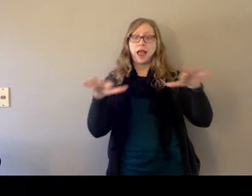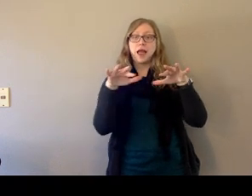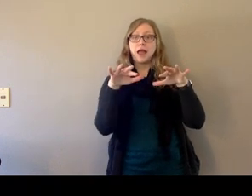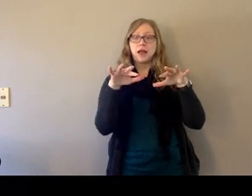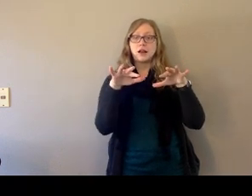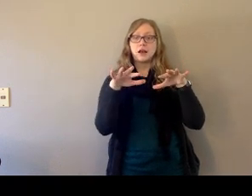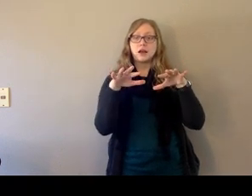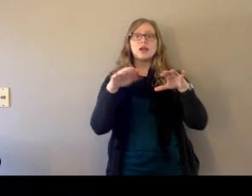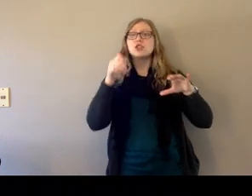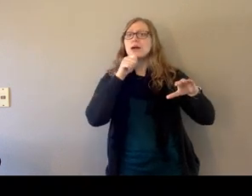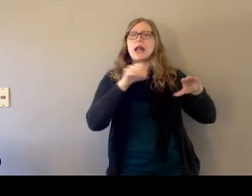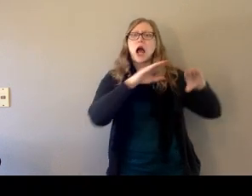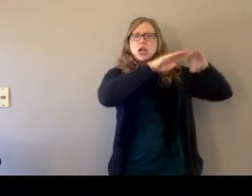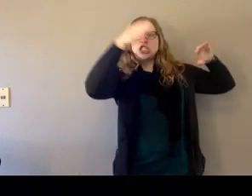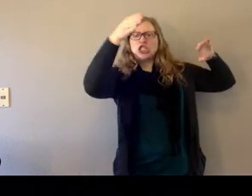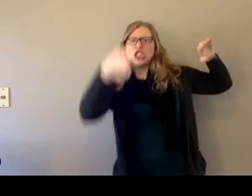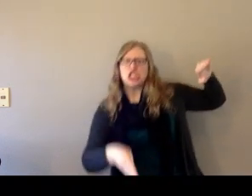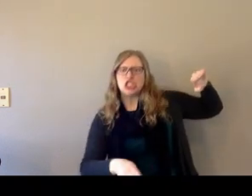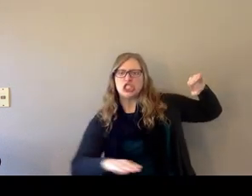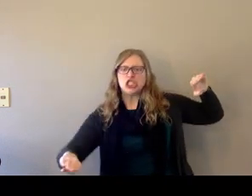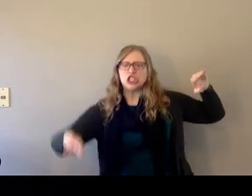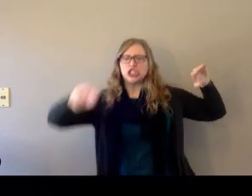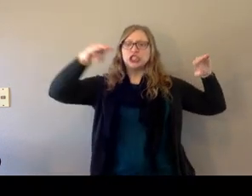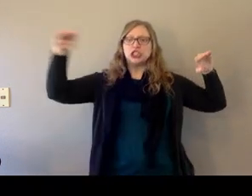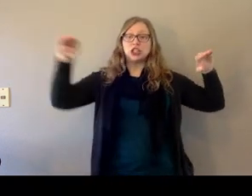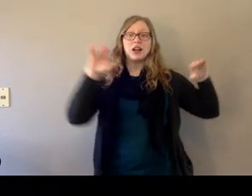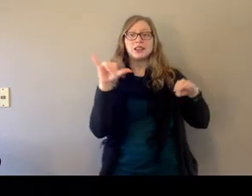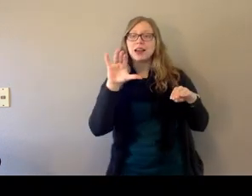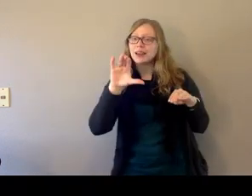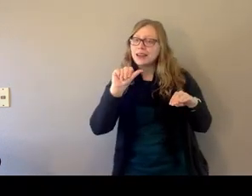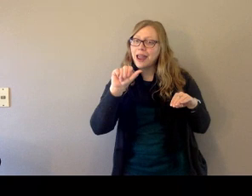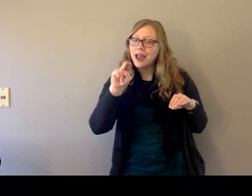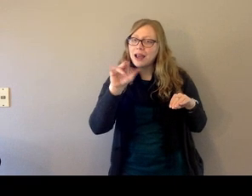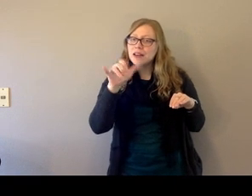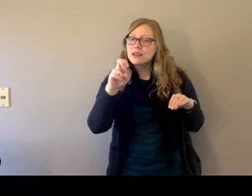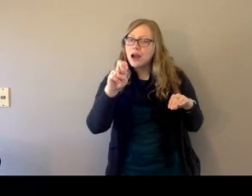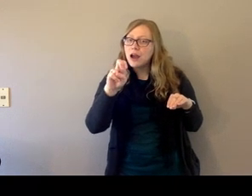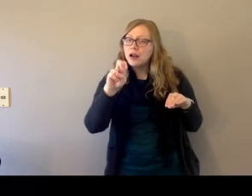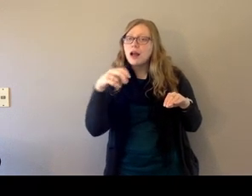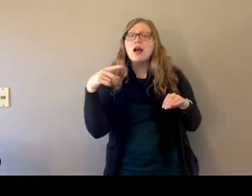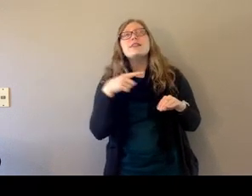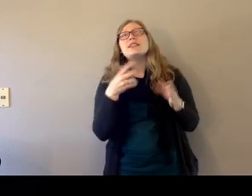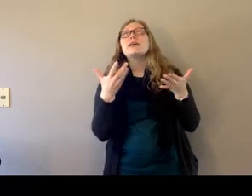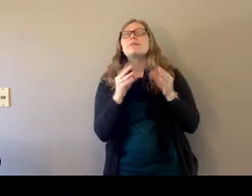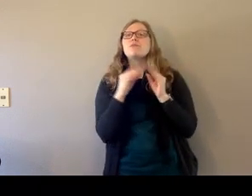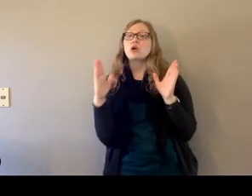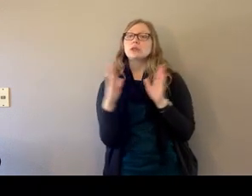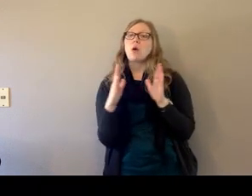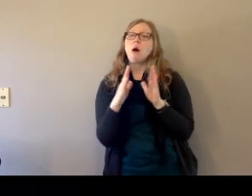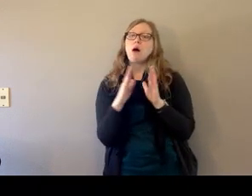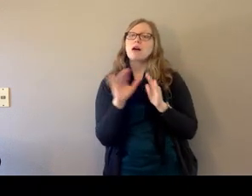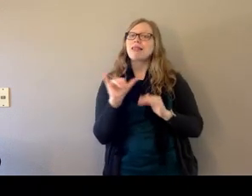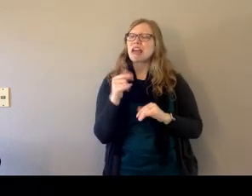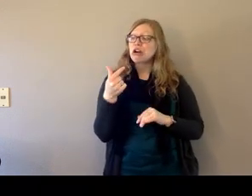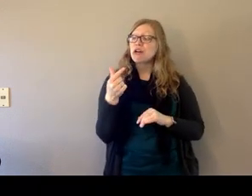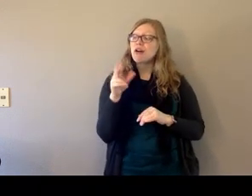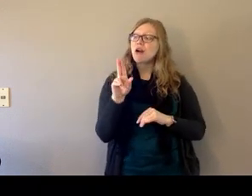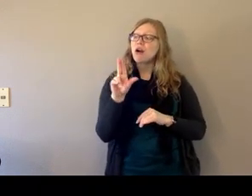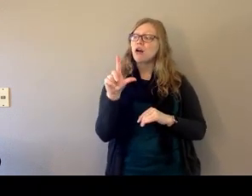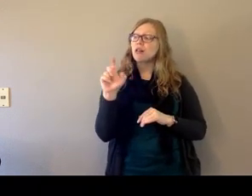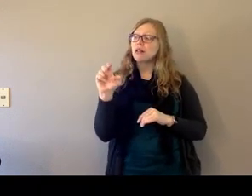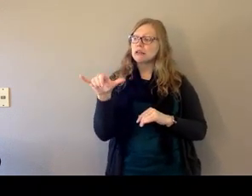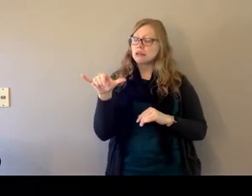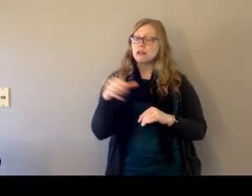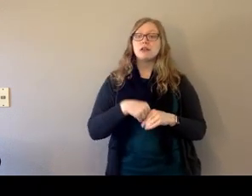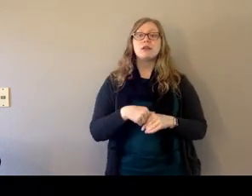like a canyon or or a gully. Maybe it would be another word for it. But what it is it's